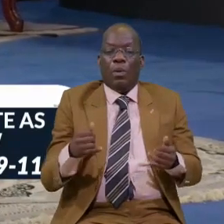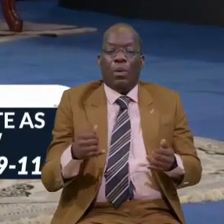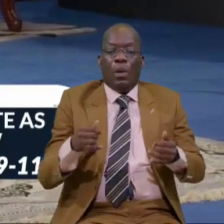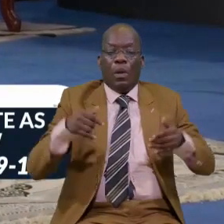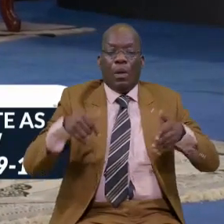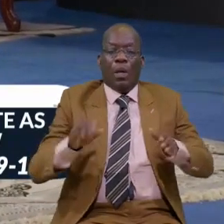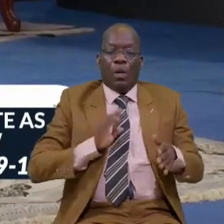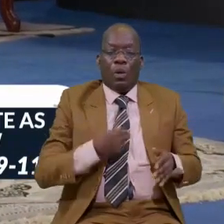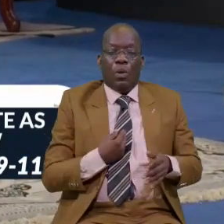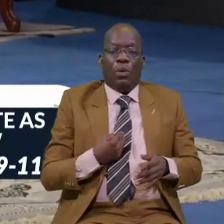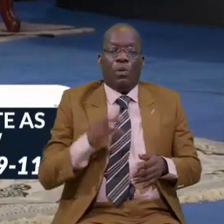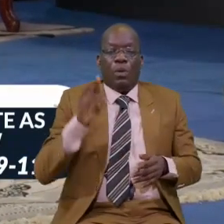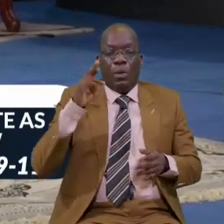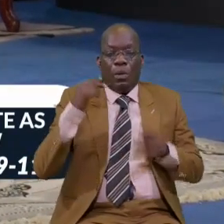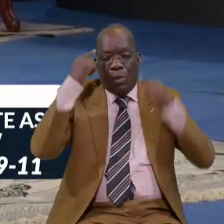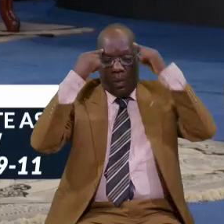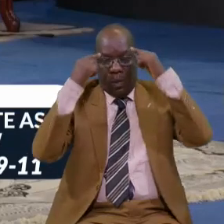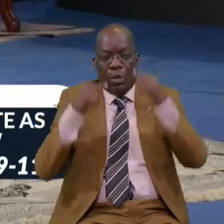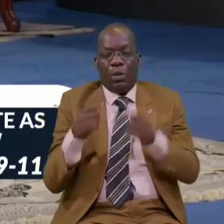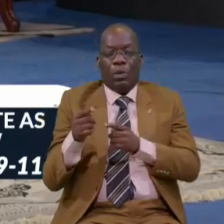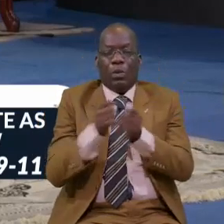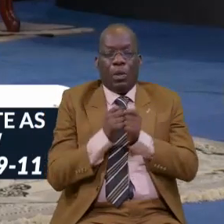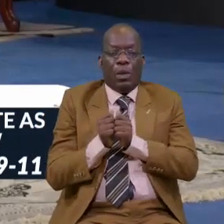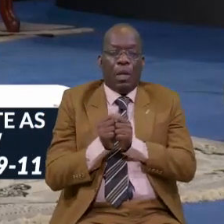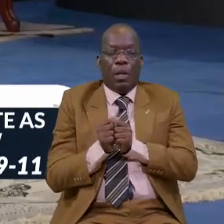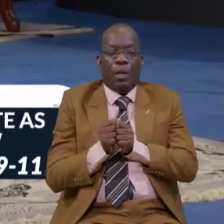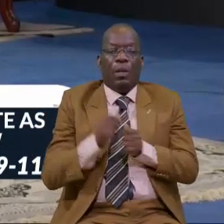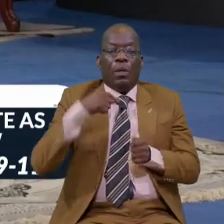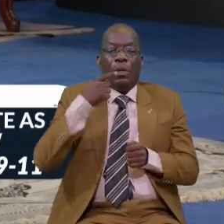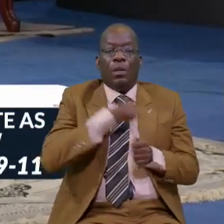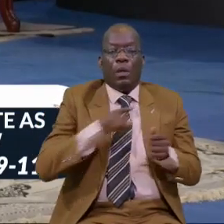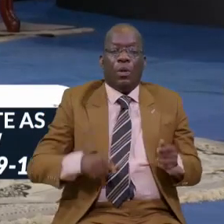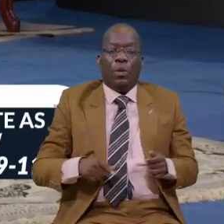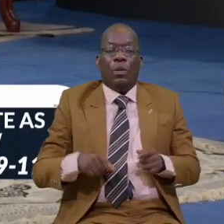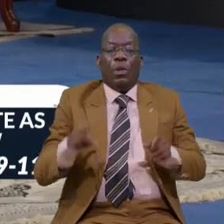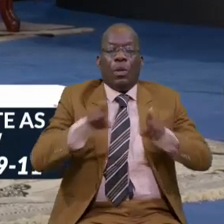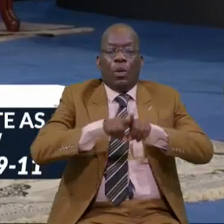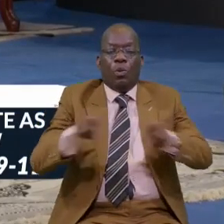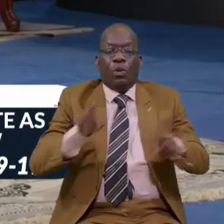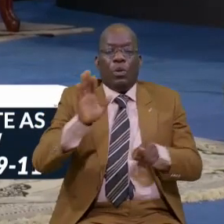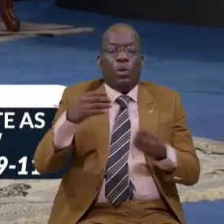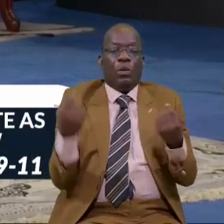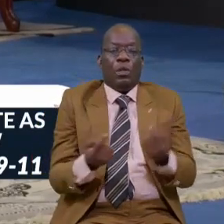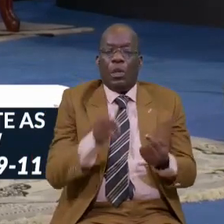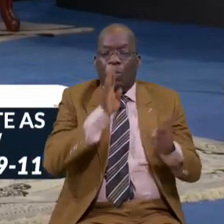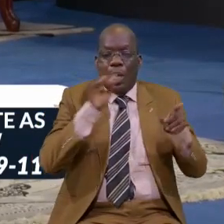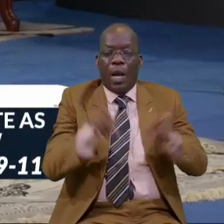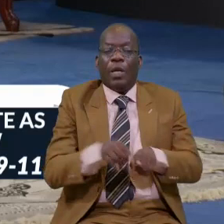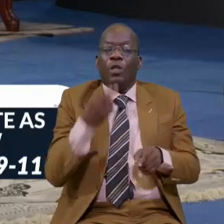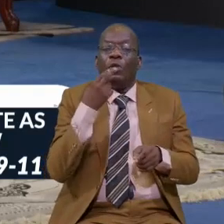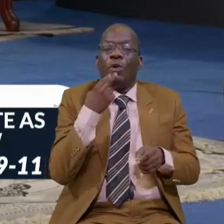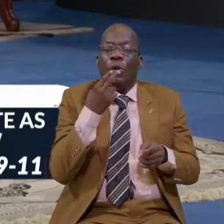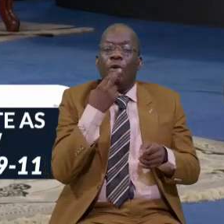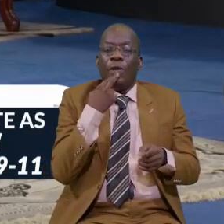says the Lord. Though your sins be as scarlet, they shall be as white as